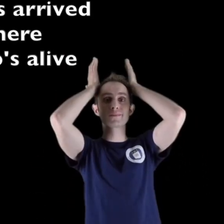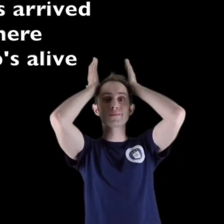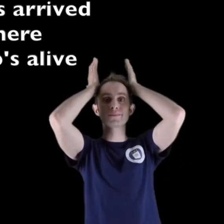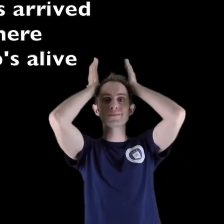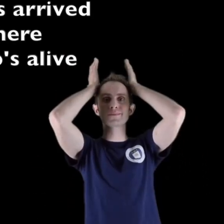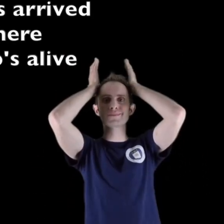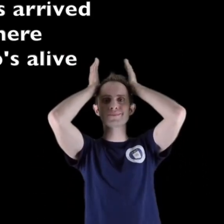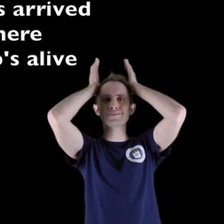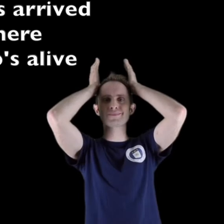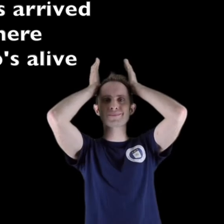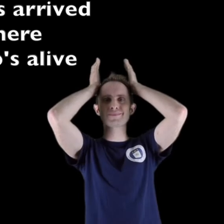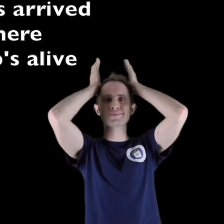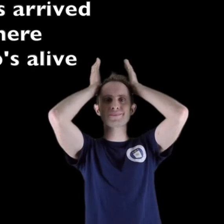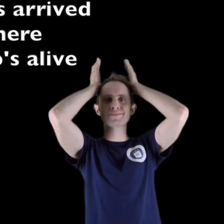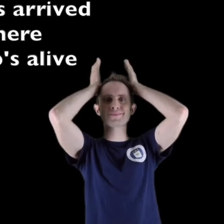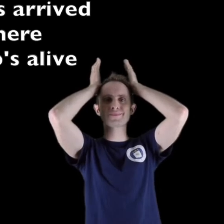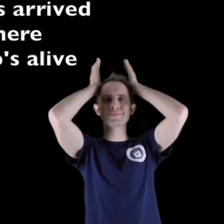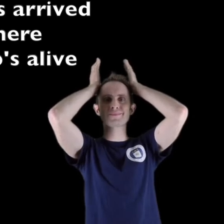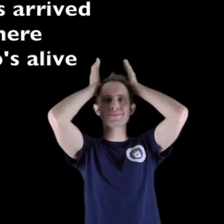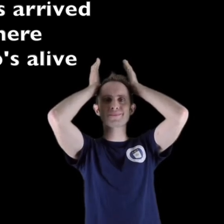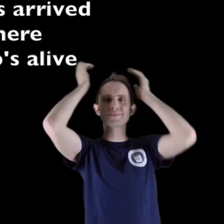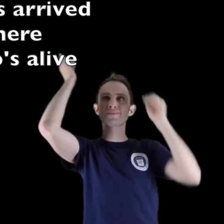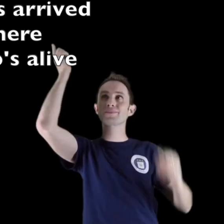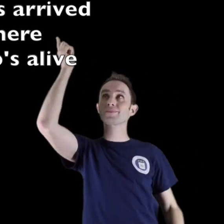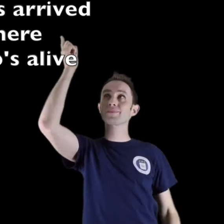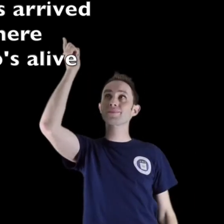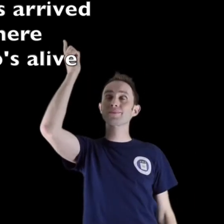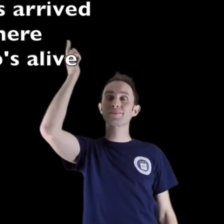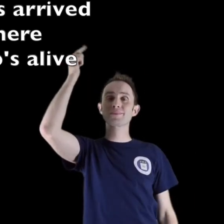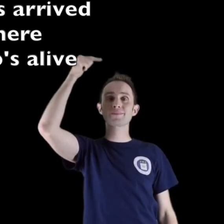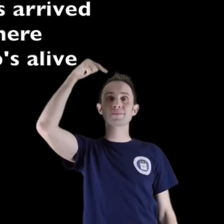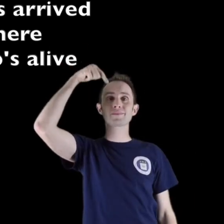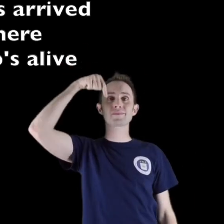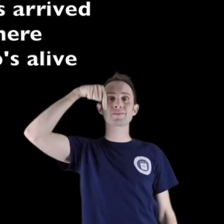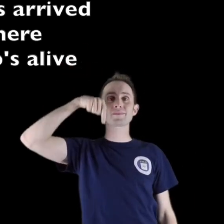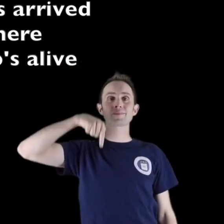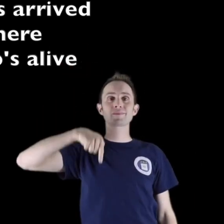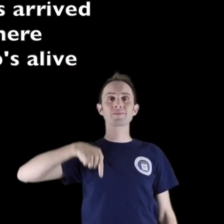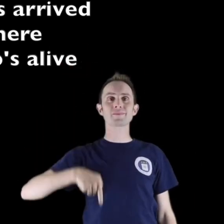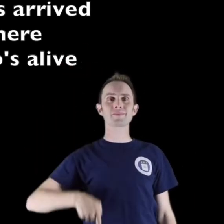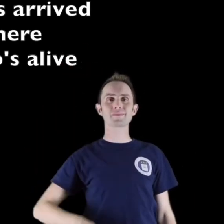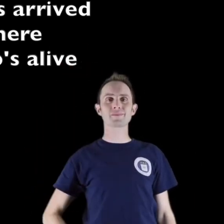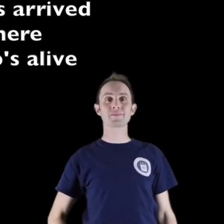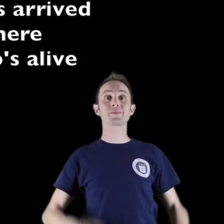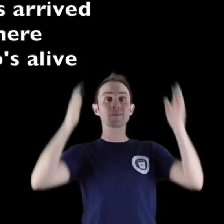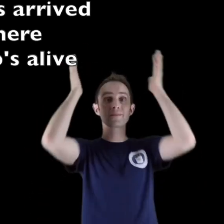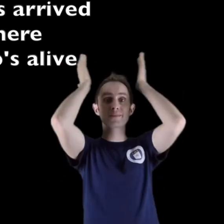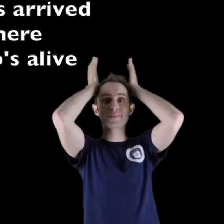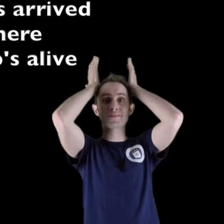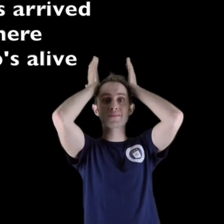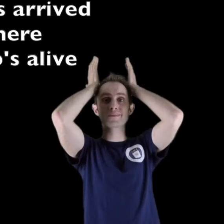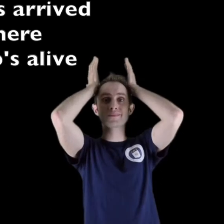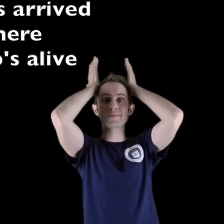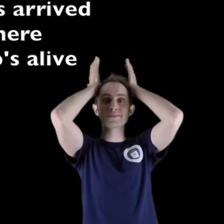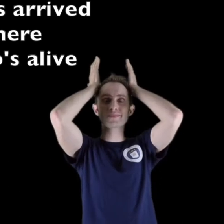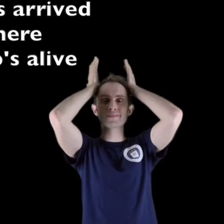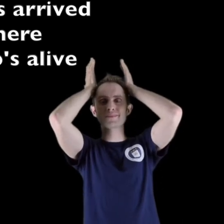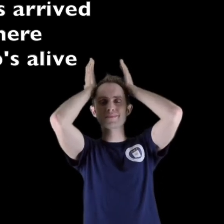God's kingdom is here, it's with the King who's right.